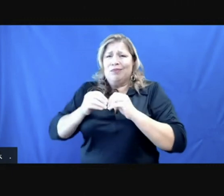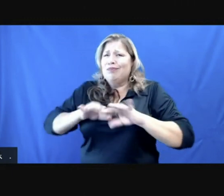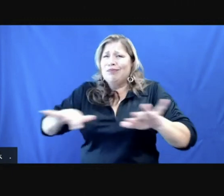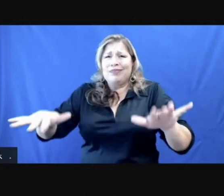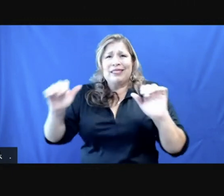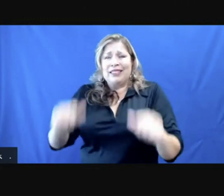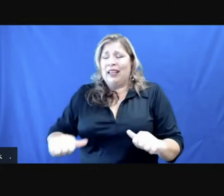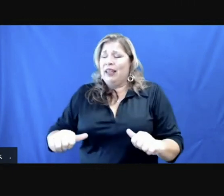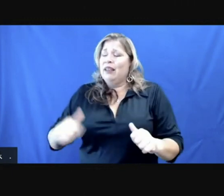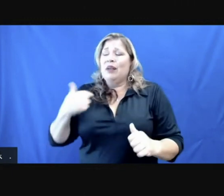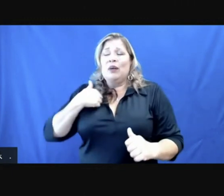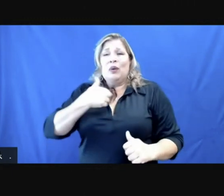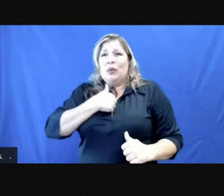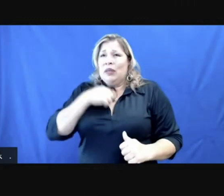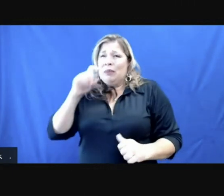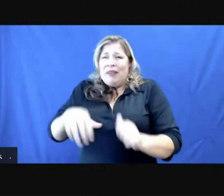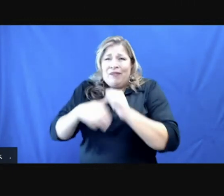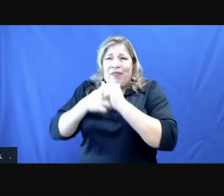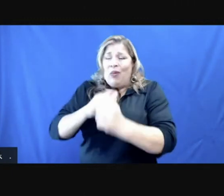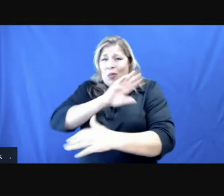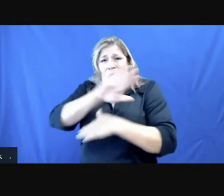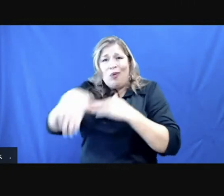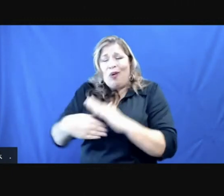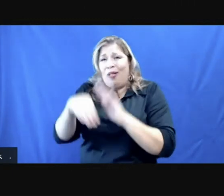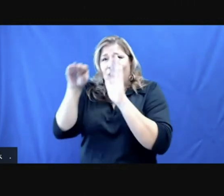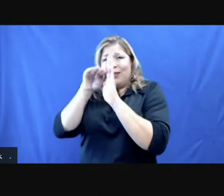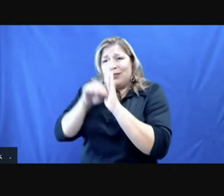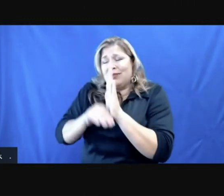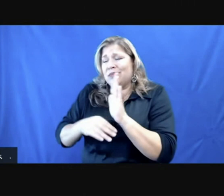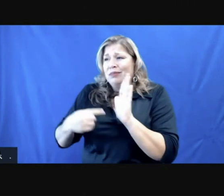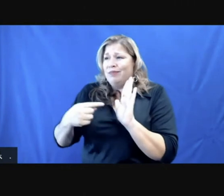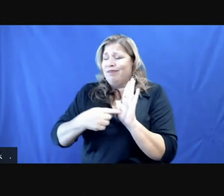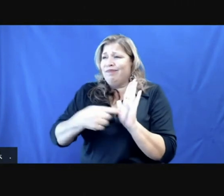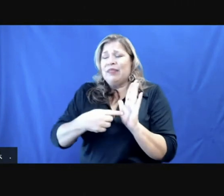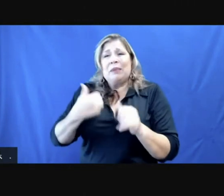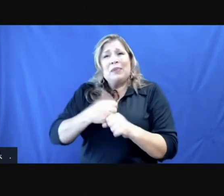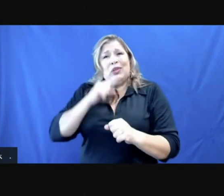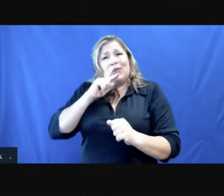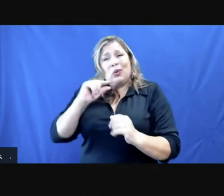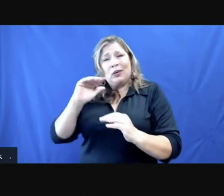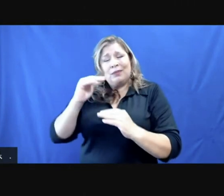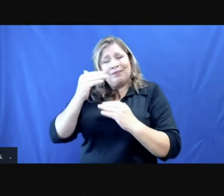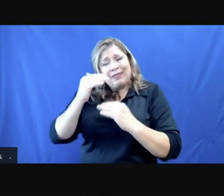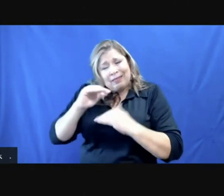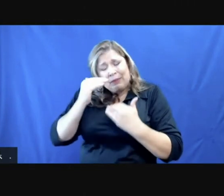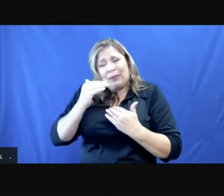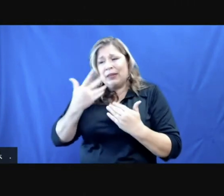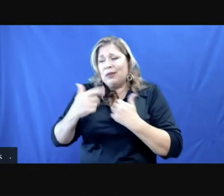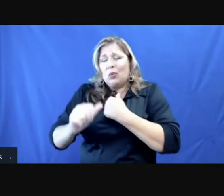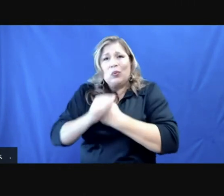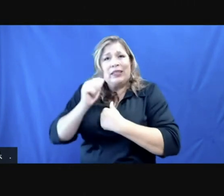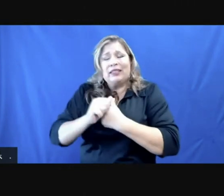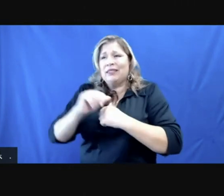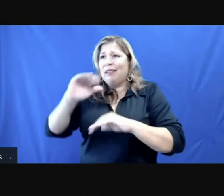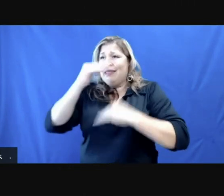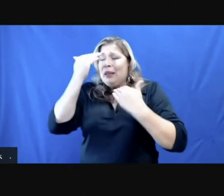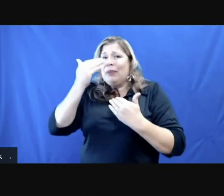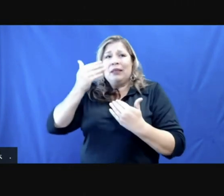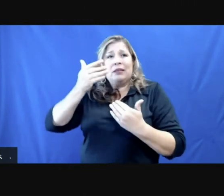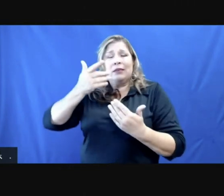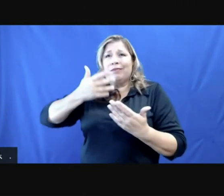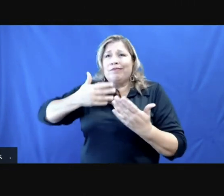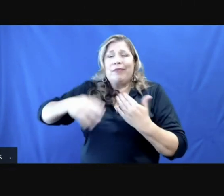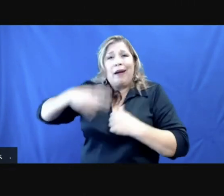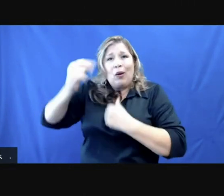that we don't make choices to limit our mixing, limit our risks, limit our cross-country,